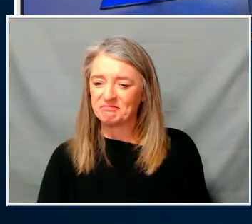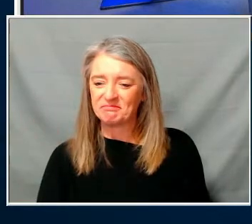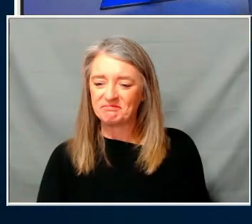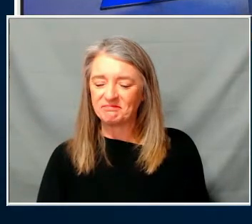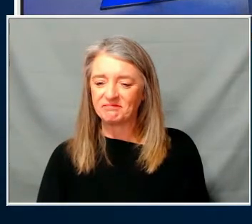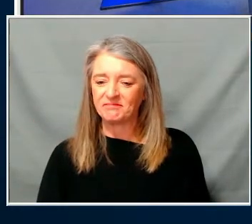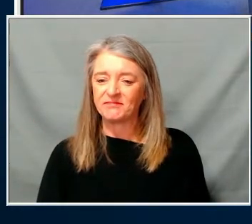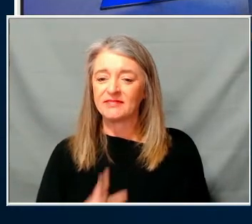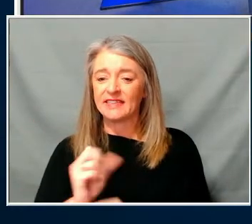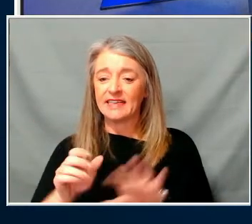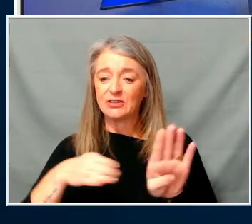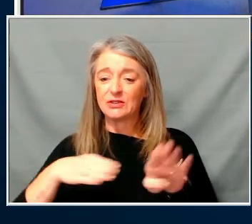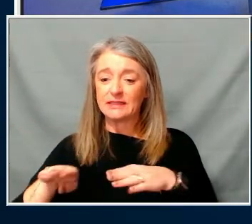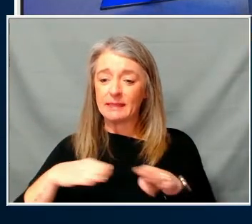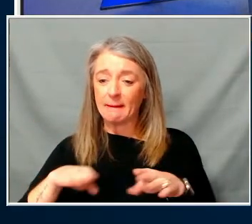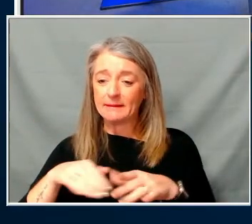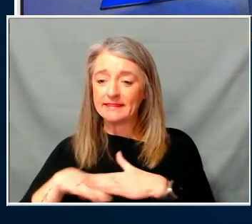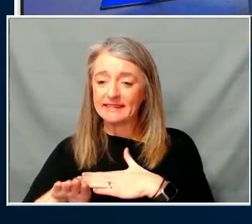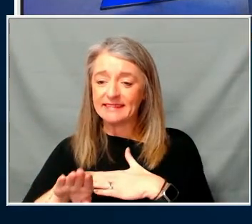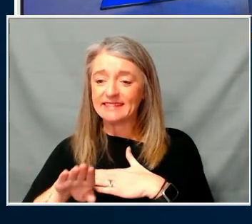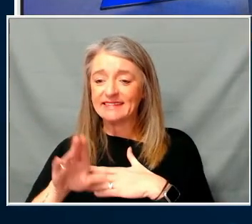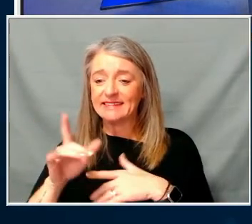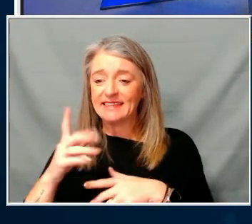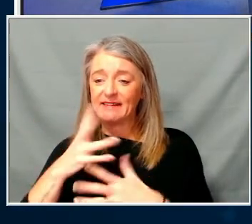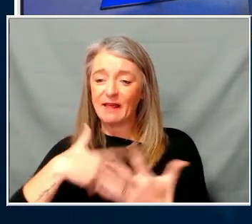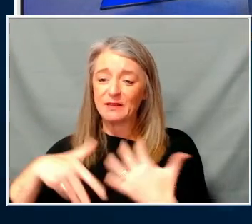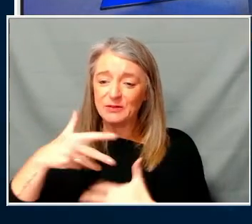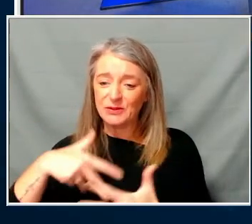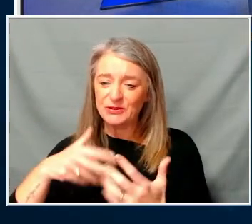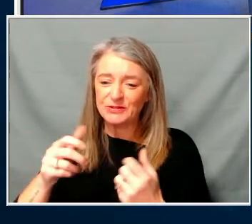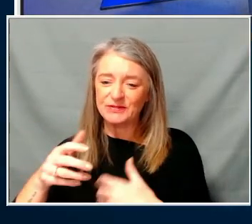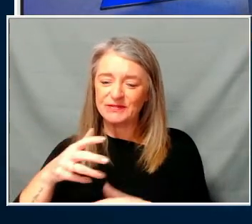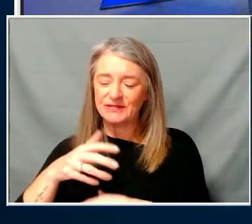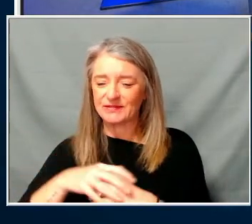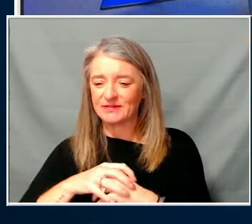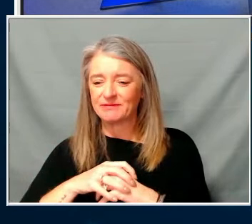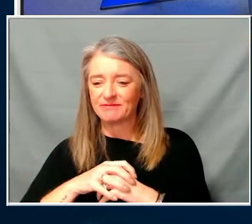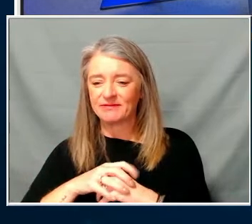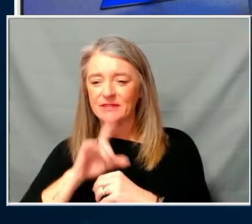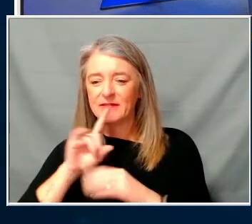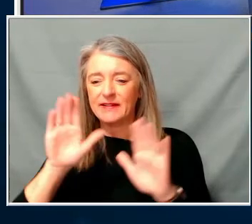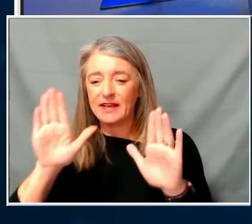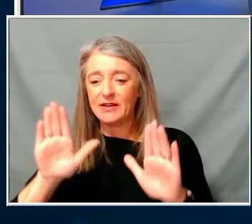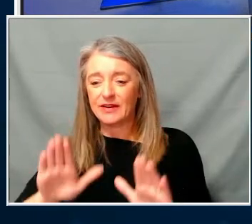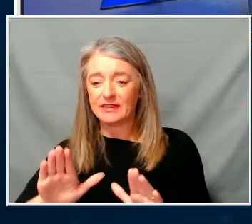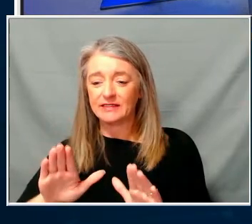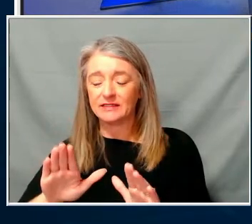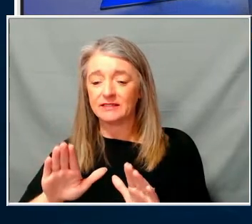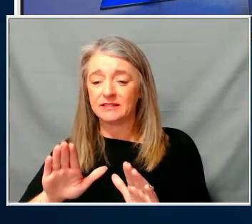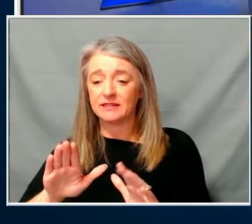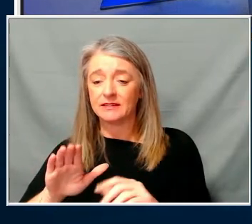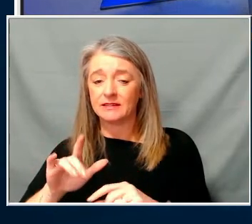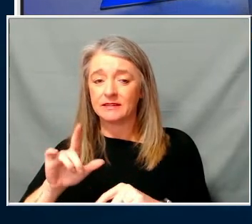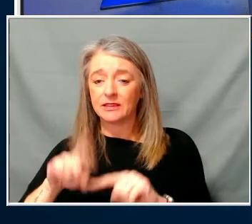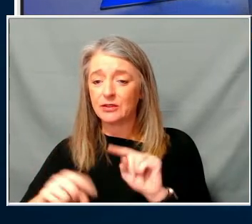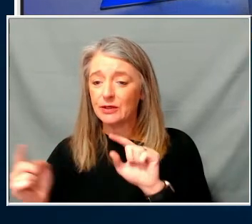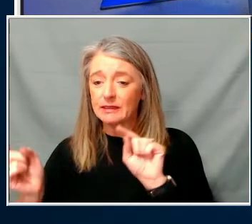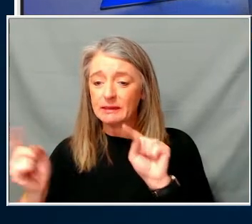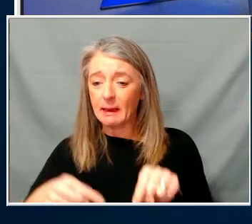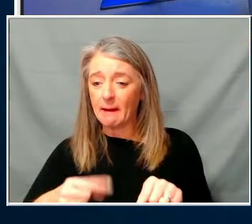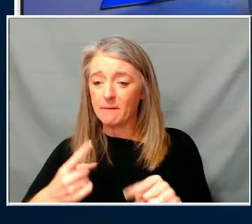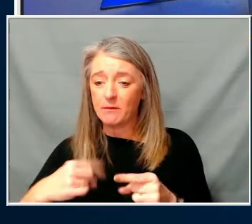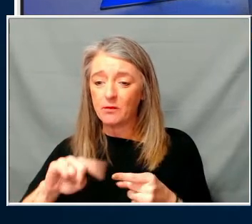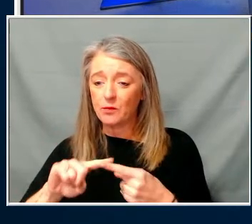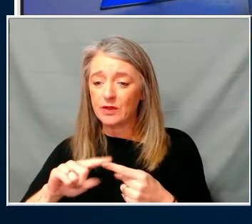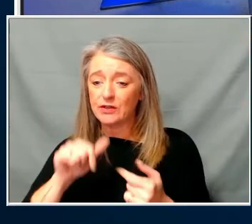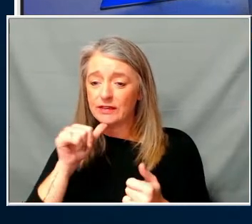steps in and get that social interaction. I bet that was great. But to be told that you couldn't come here, how did you fill your time when you weren't